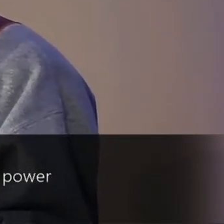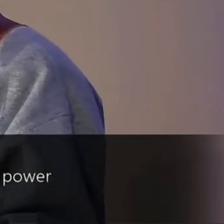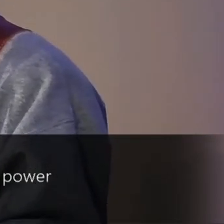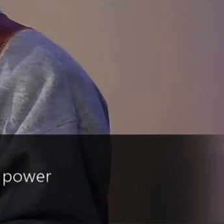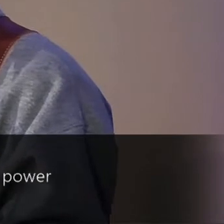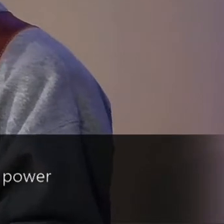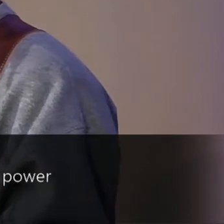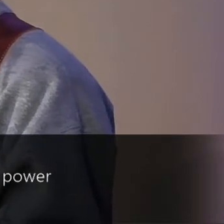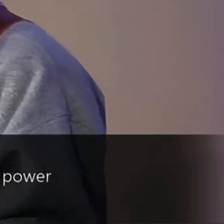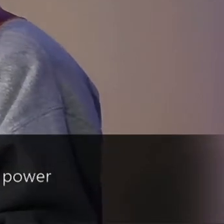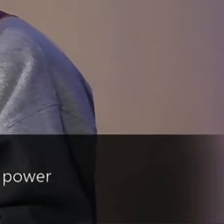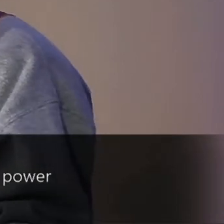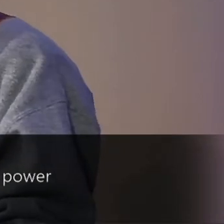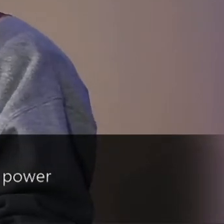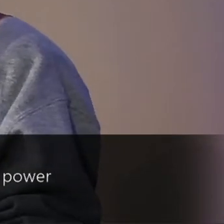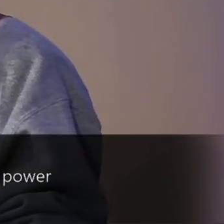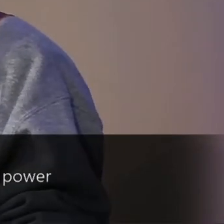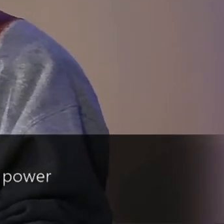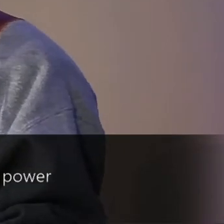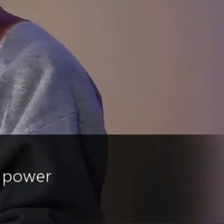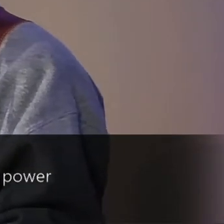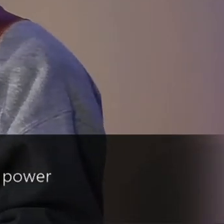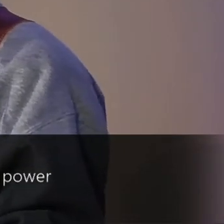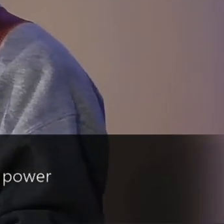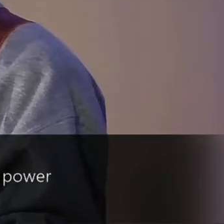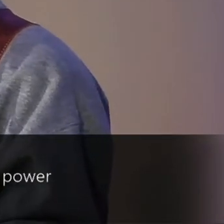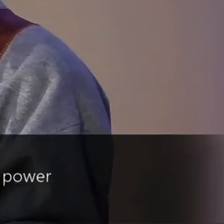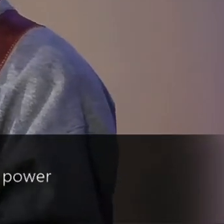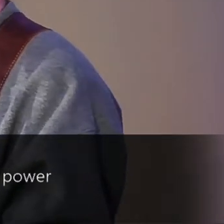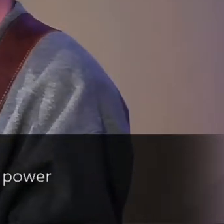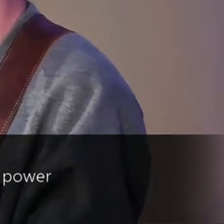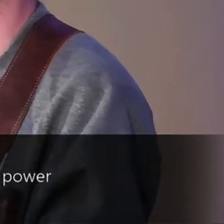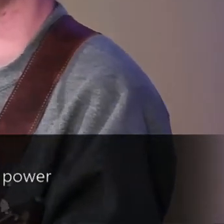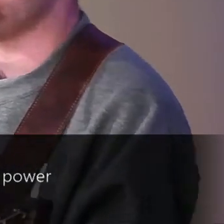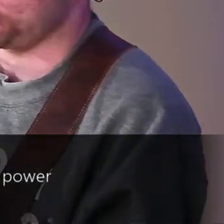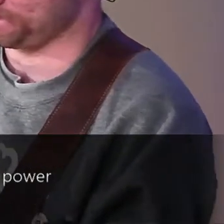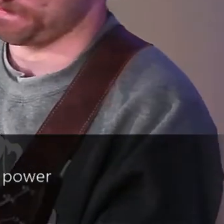fail us. Your name is power.